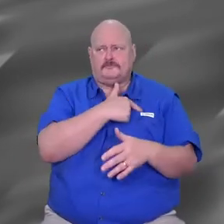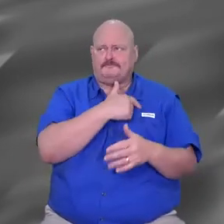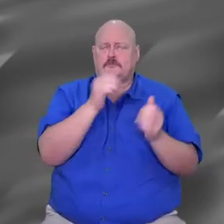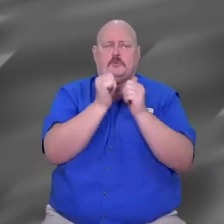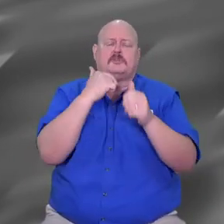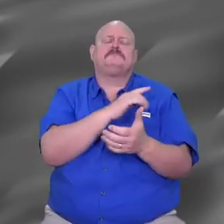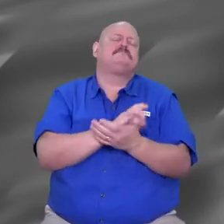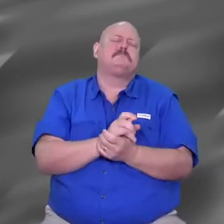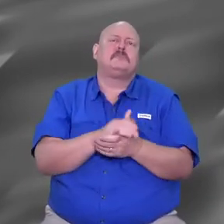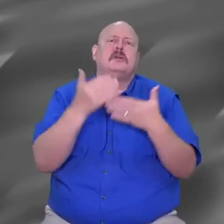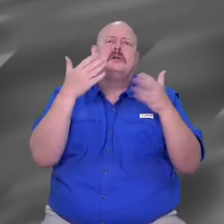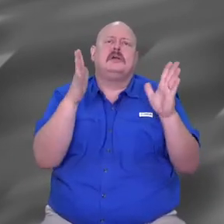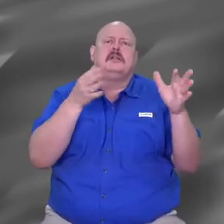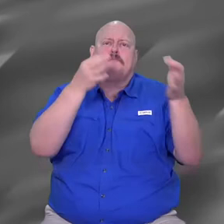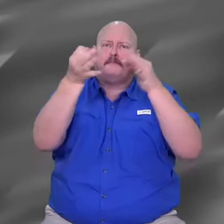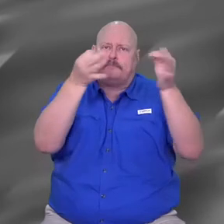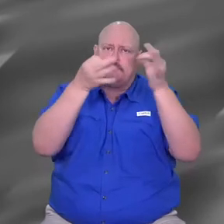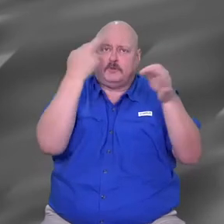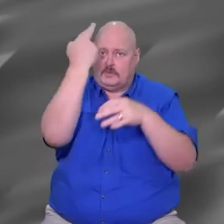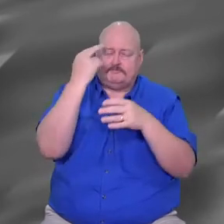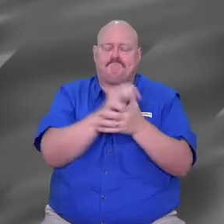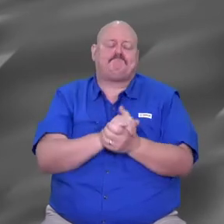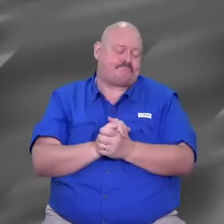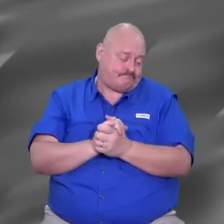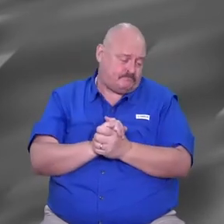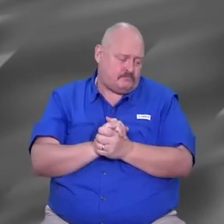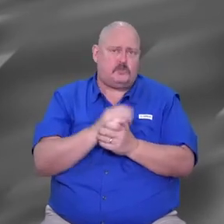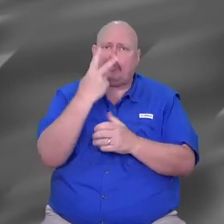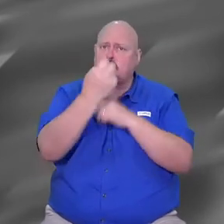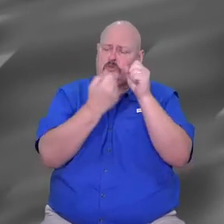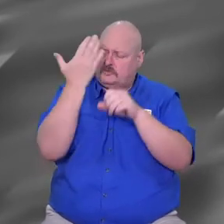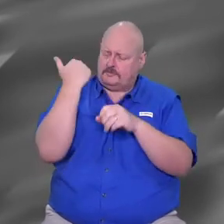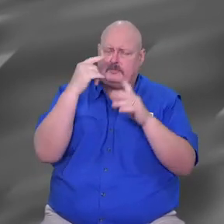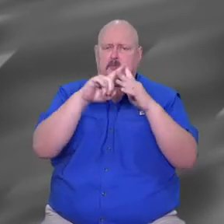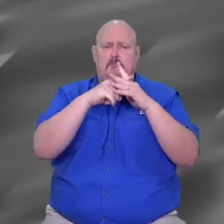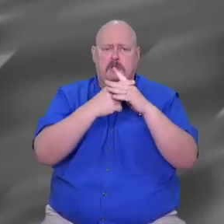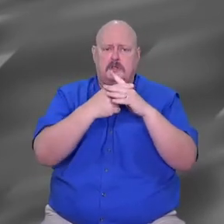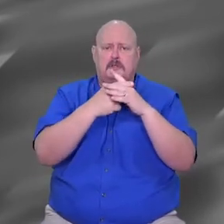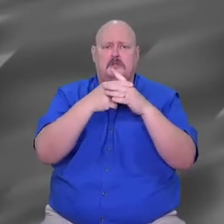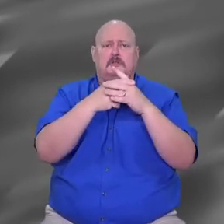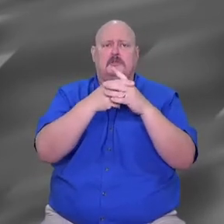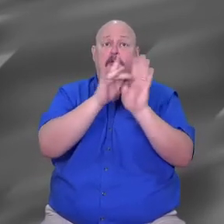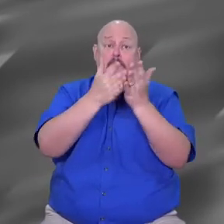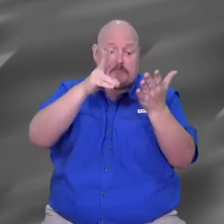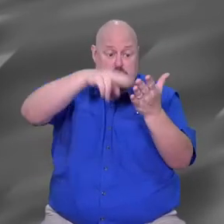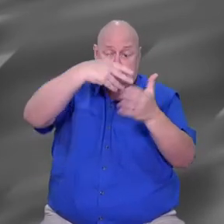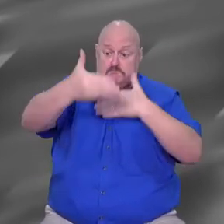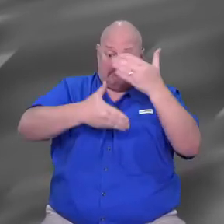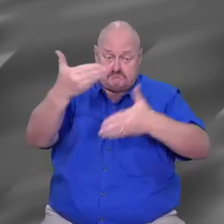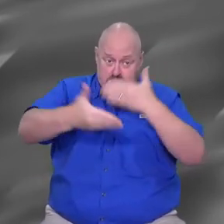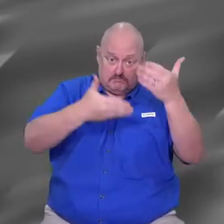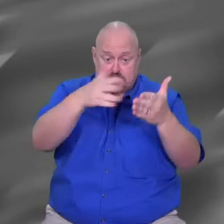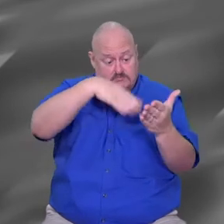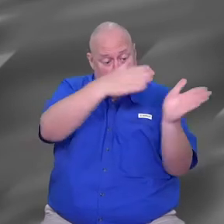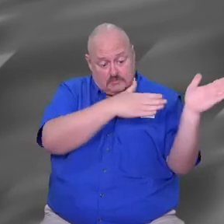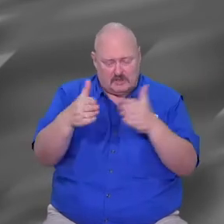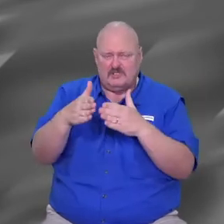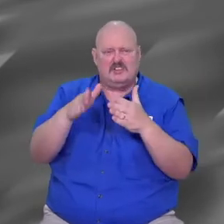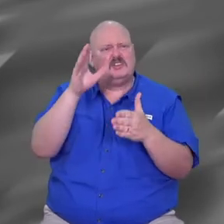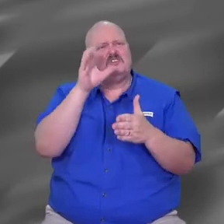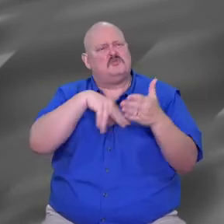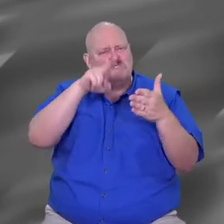us, allow me to kind of explain the rationale here. About 2 years ago, we began a Bible reading plan where we're reading through typically one,